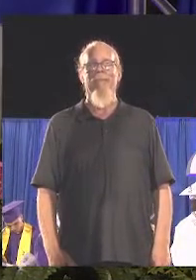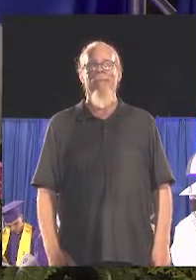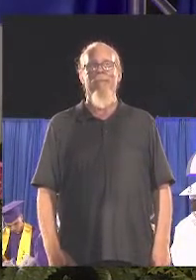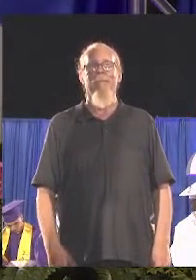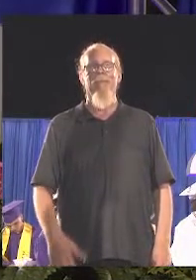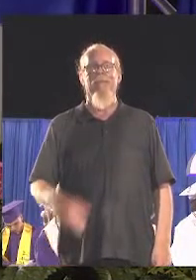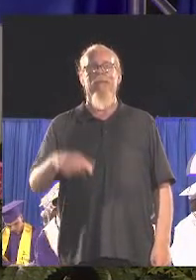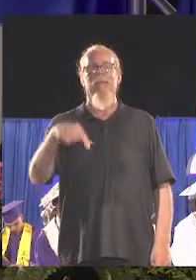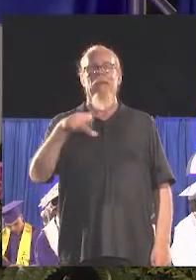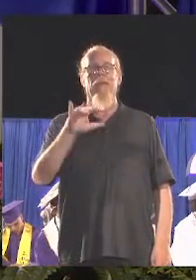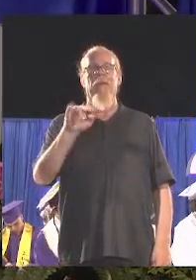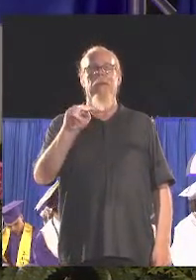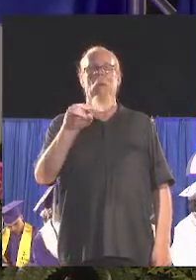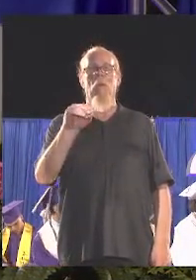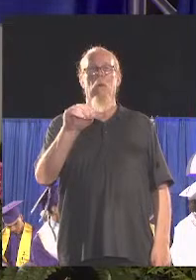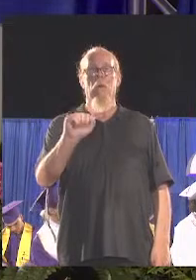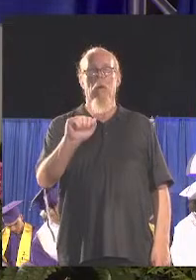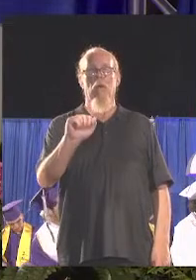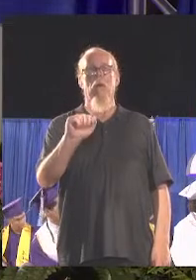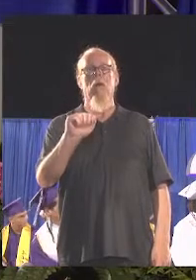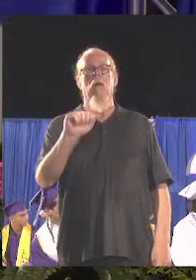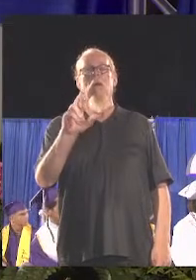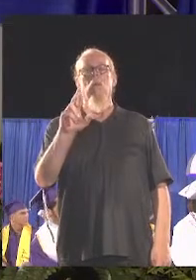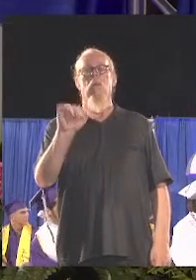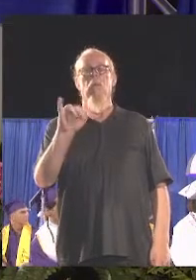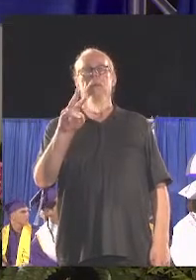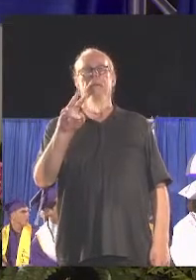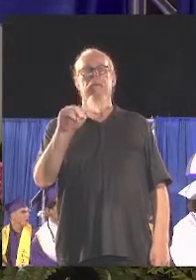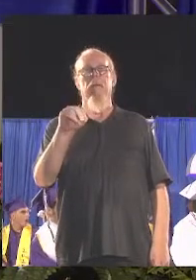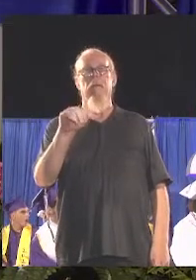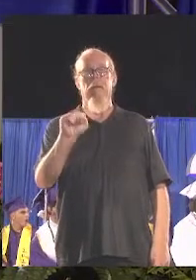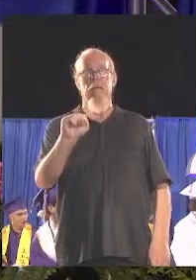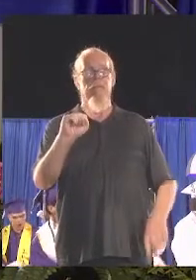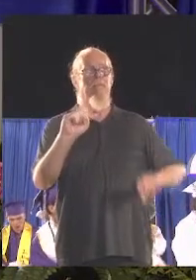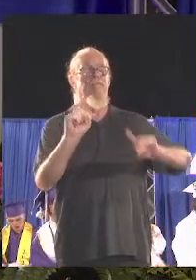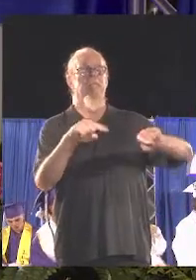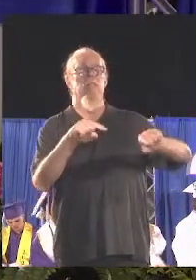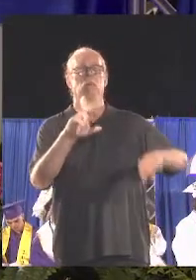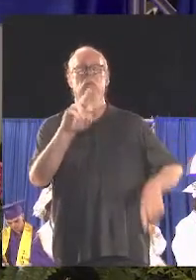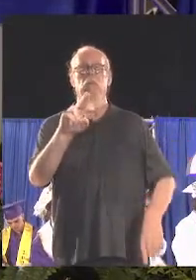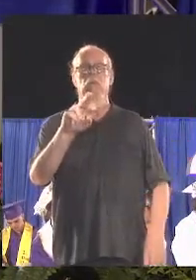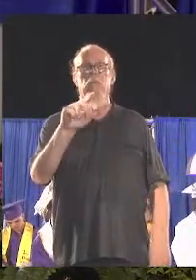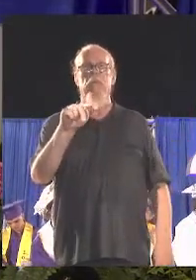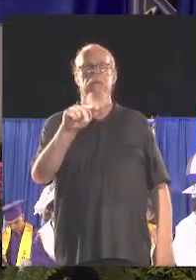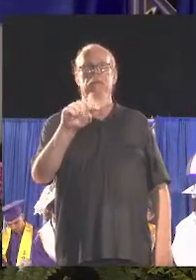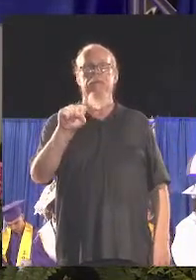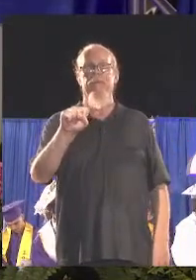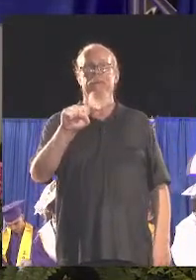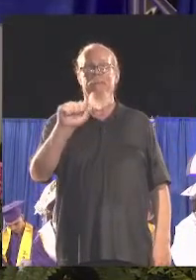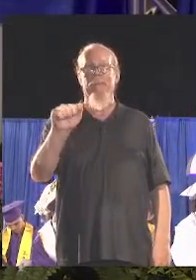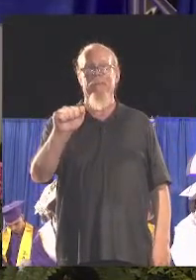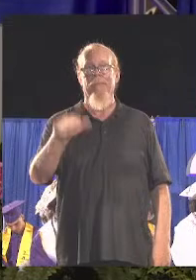Kiana Amante Rivas, the University of Texas, San Antonio.